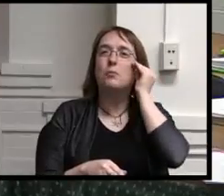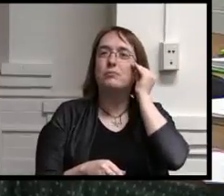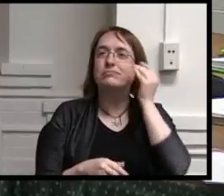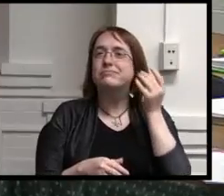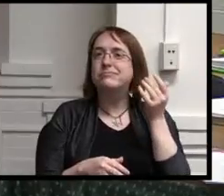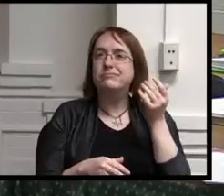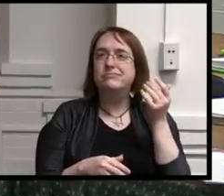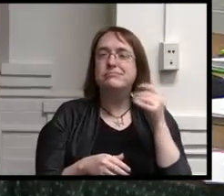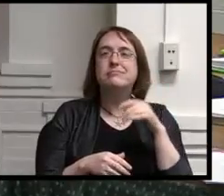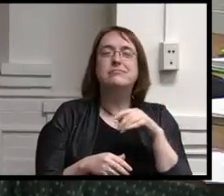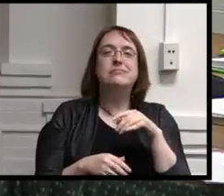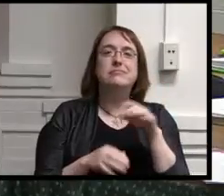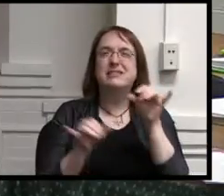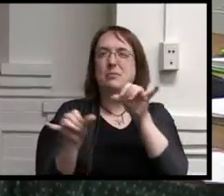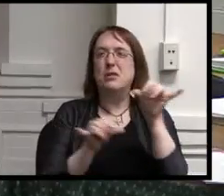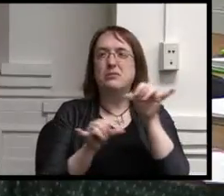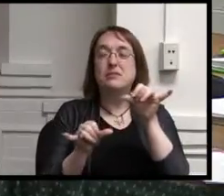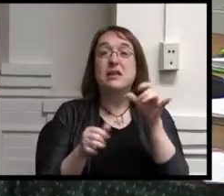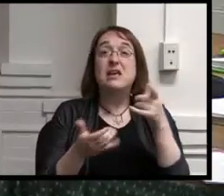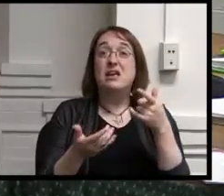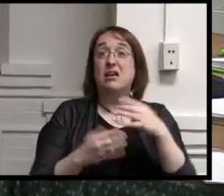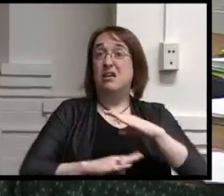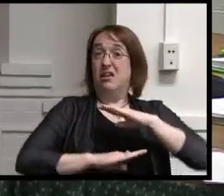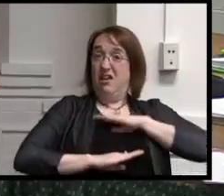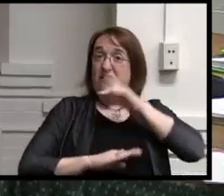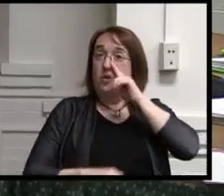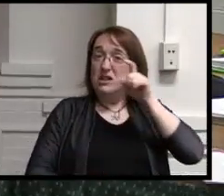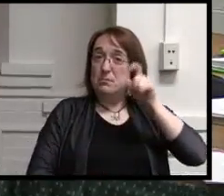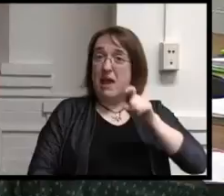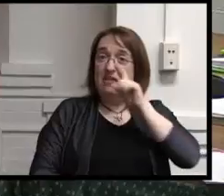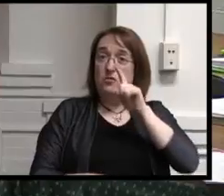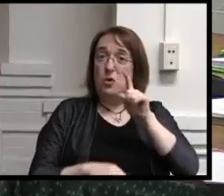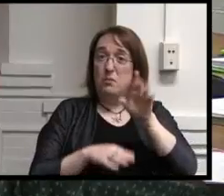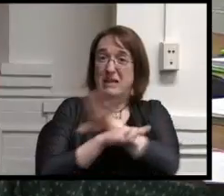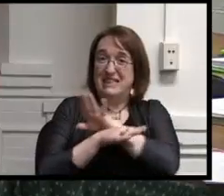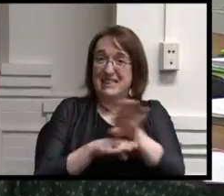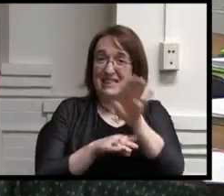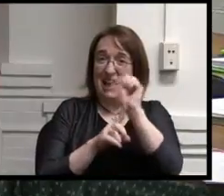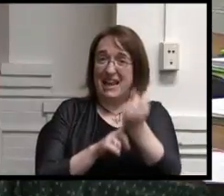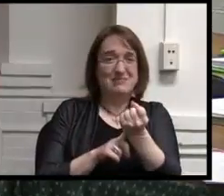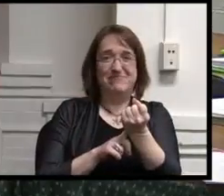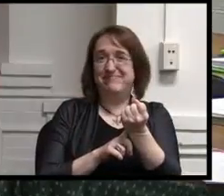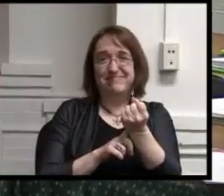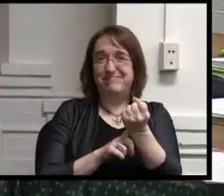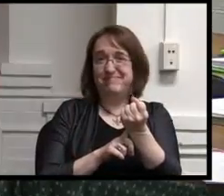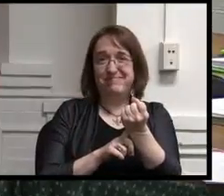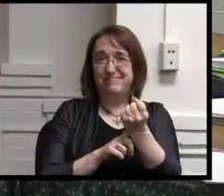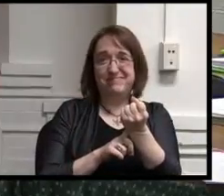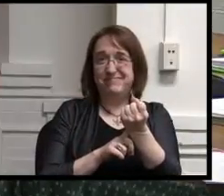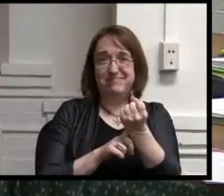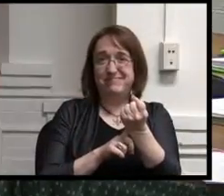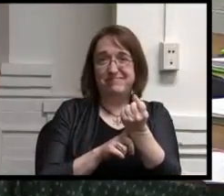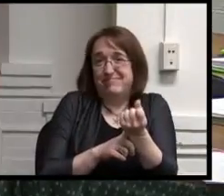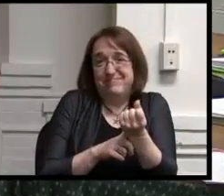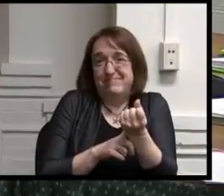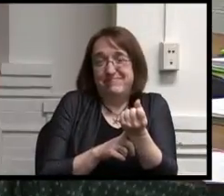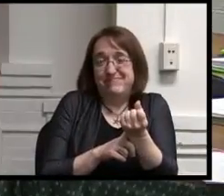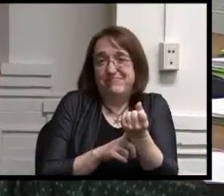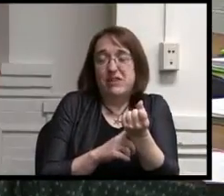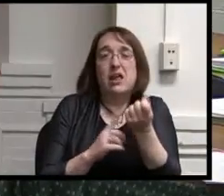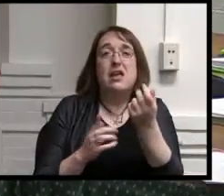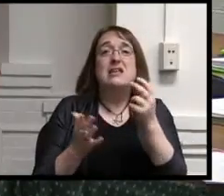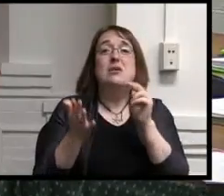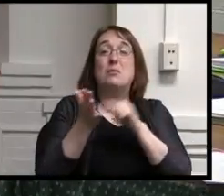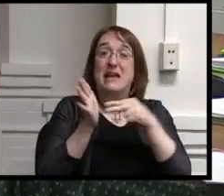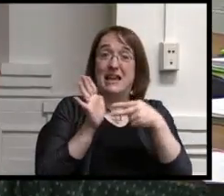you would have at home, and it's just not sufficient for the demands of a commercial setting like the town's facilities. And